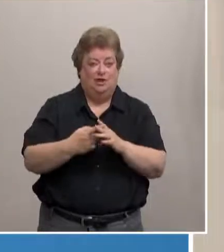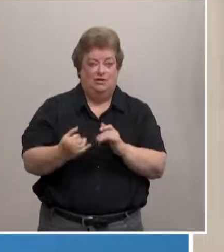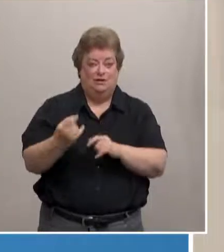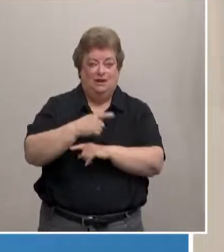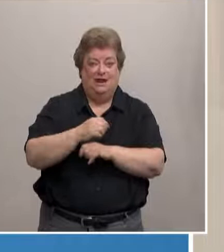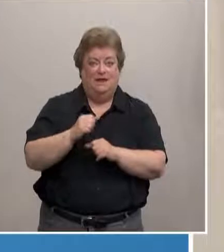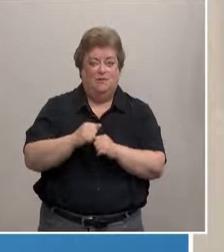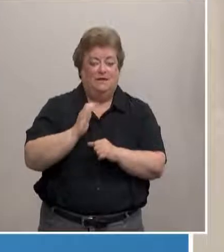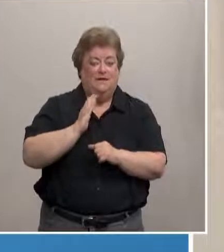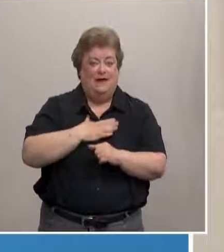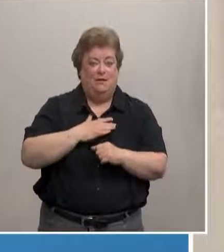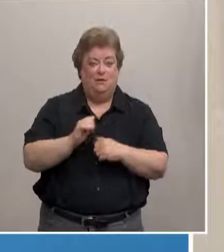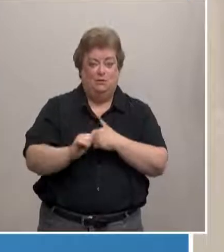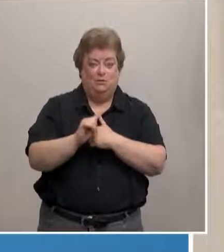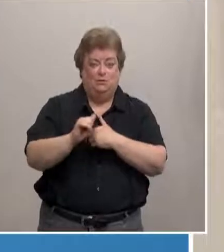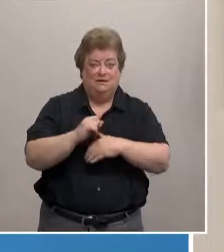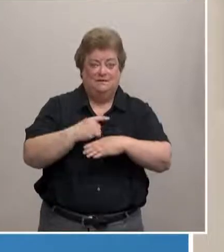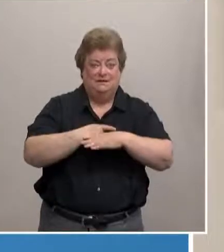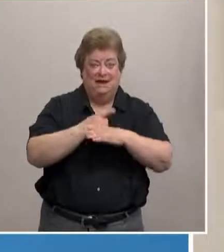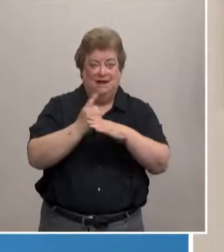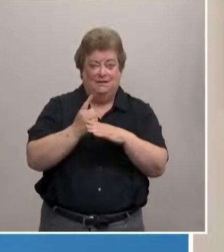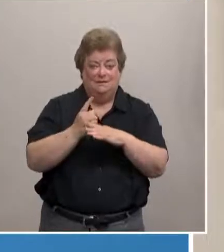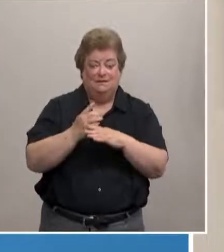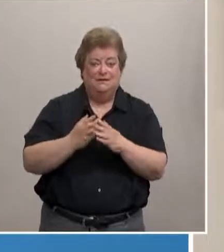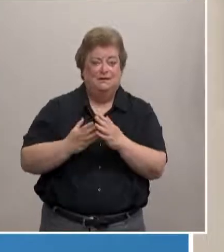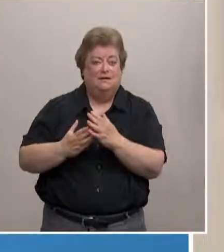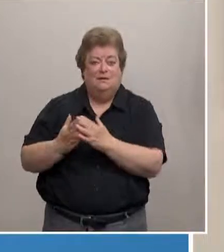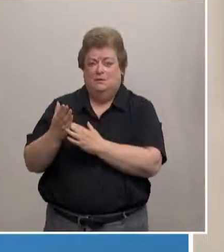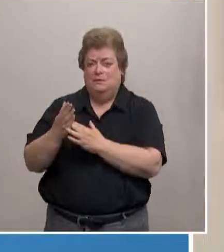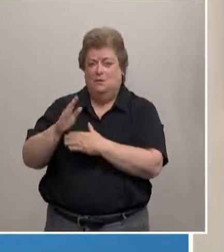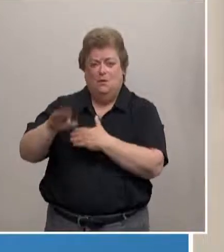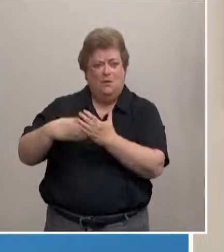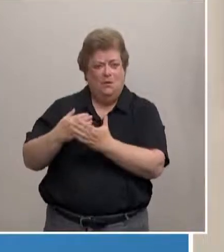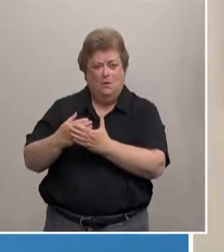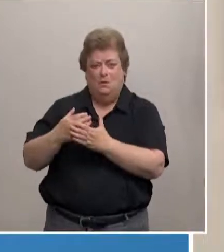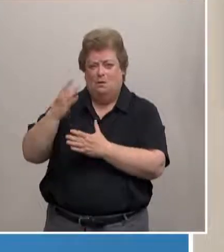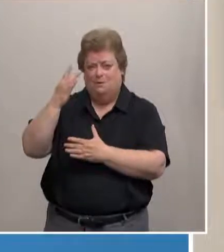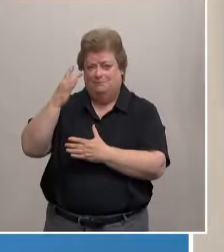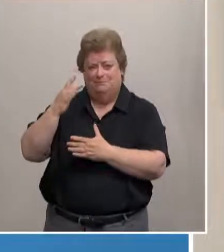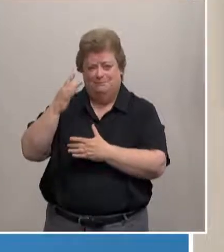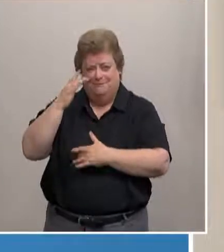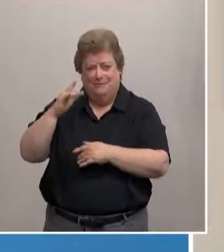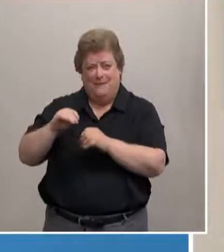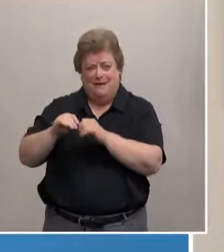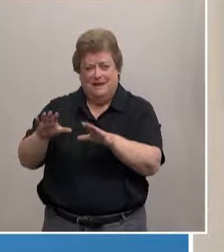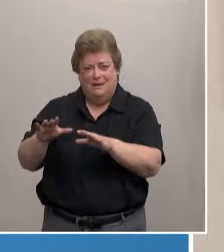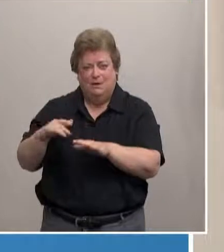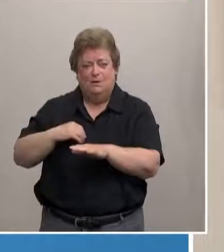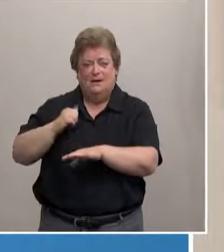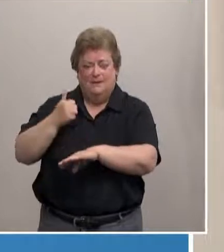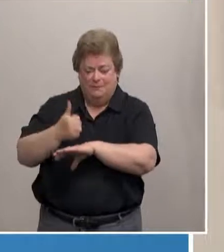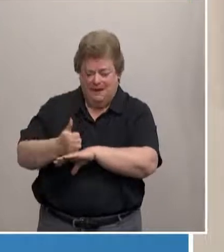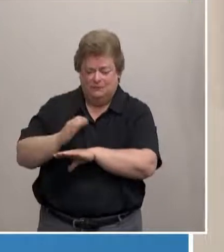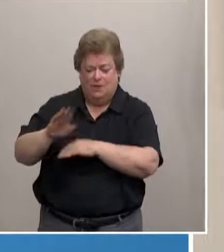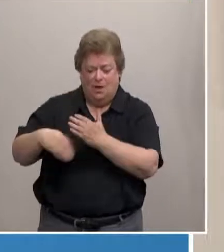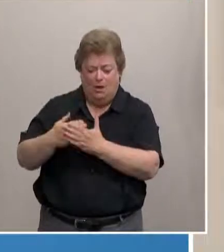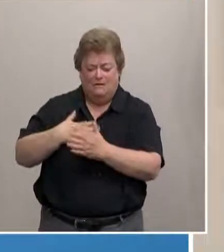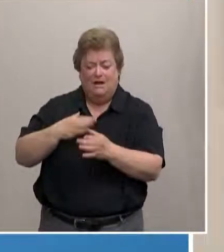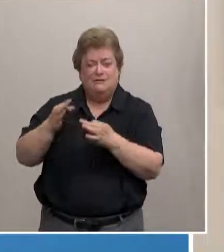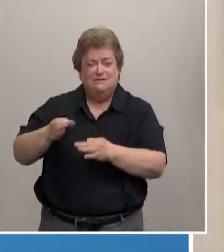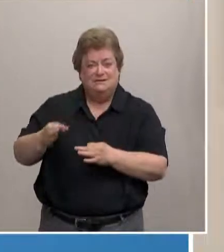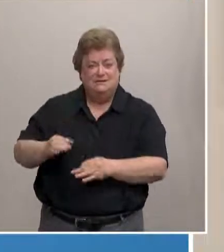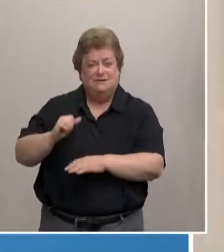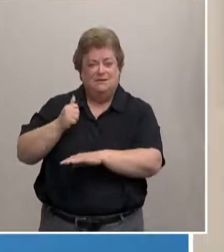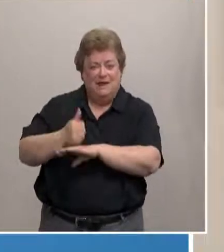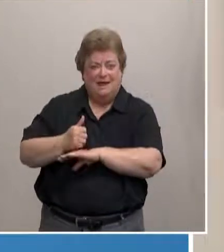today with our COVID-19 risk dial. Throughout the pandemic, we have based our decisions on the risk dial on several weeks of